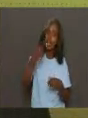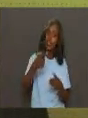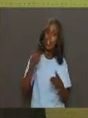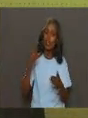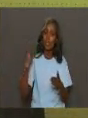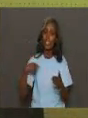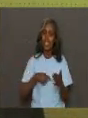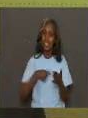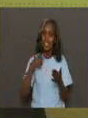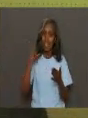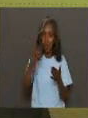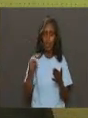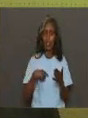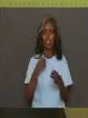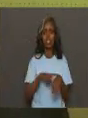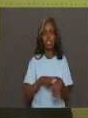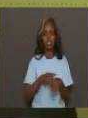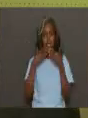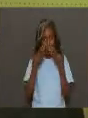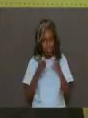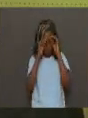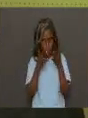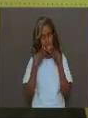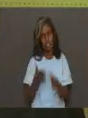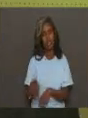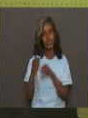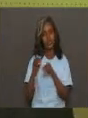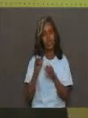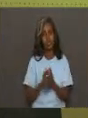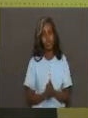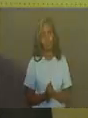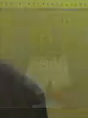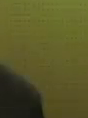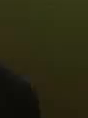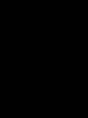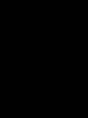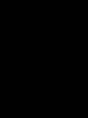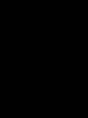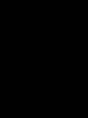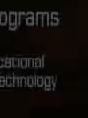Until our next lesson, thank you, teacher. Thank you, students.